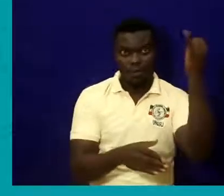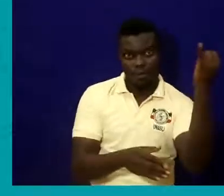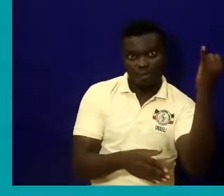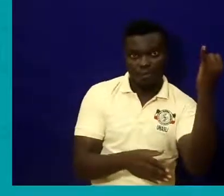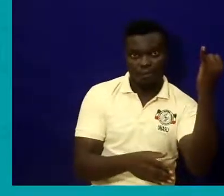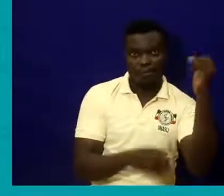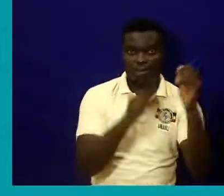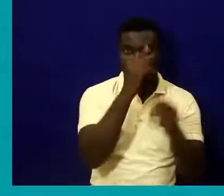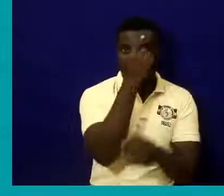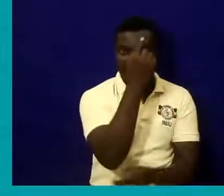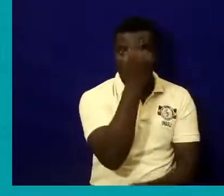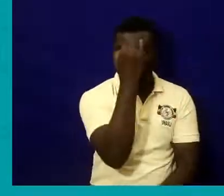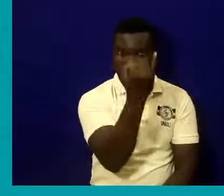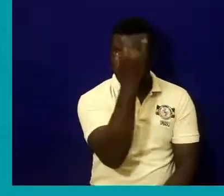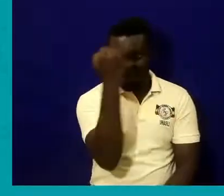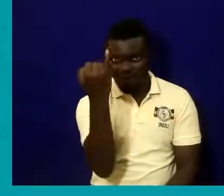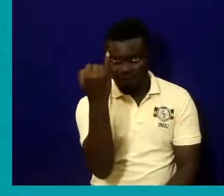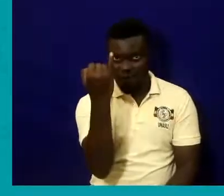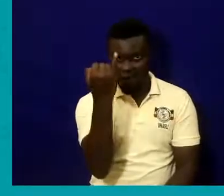Roman.